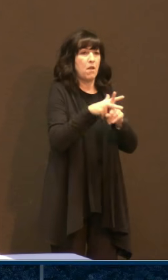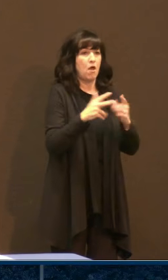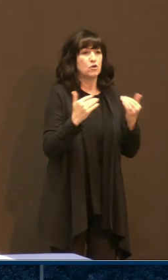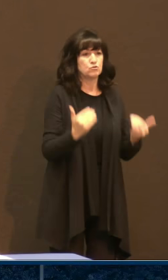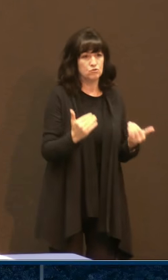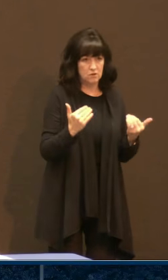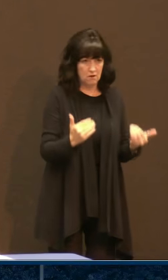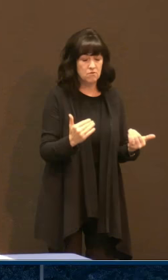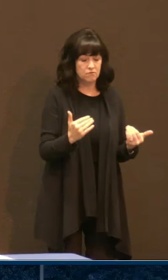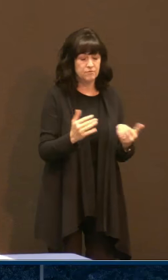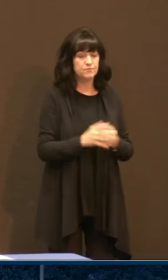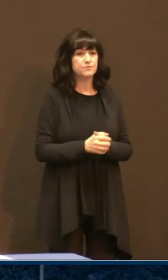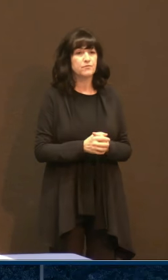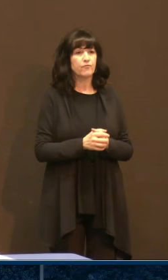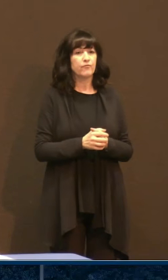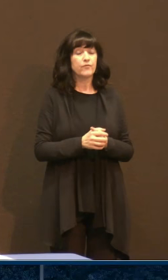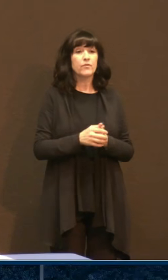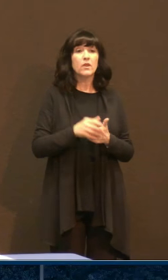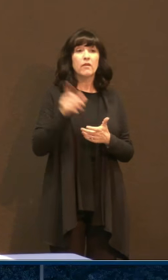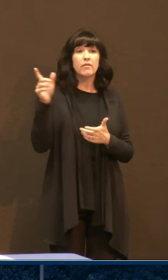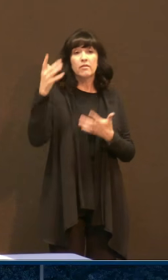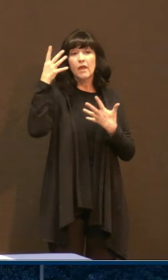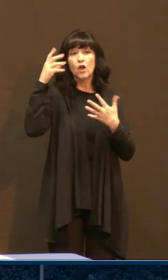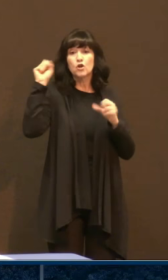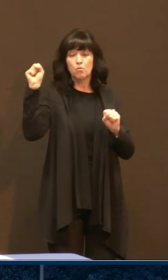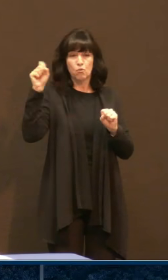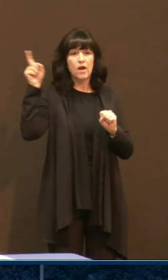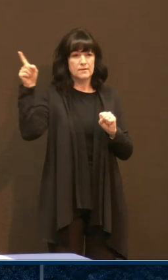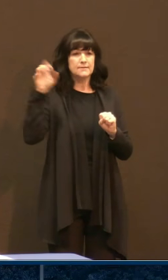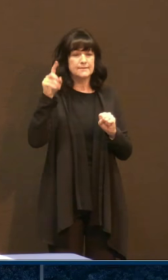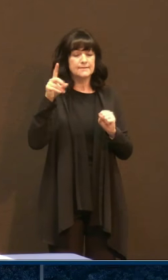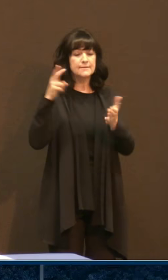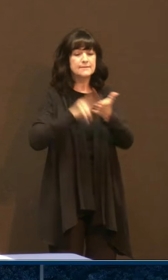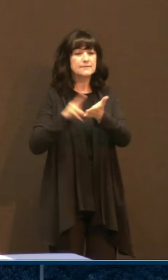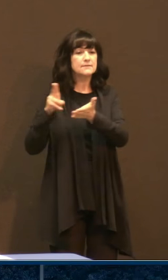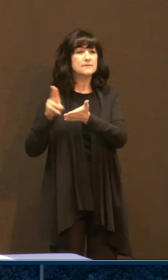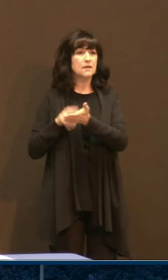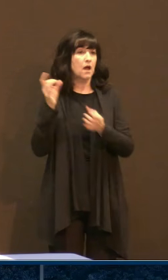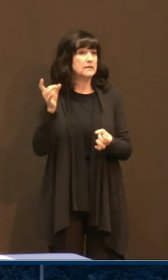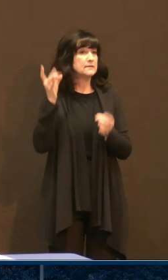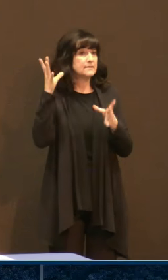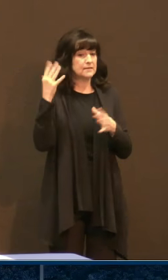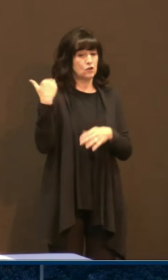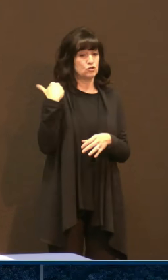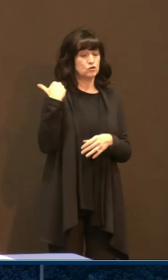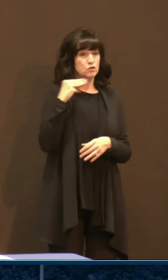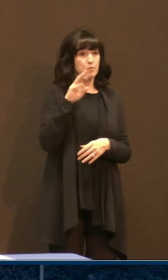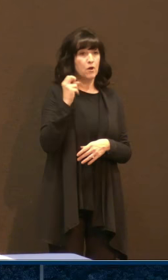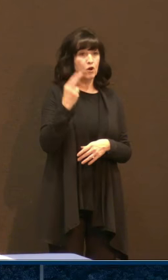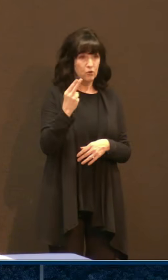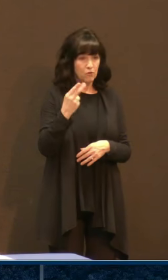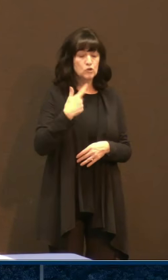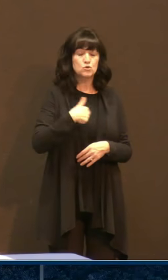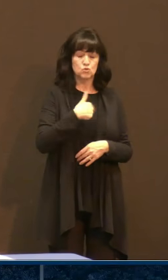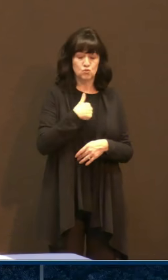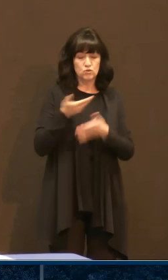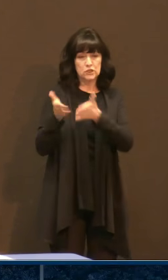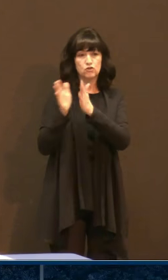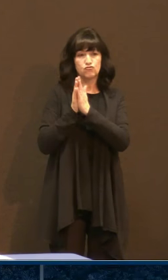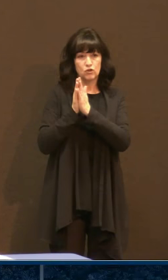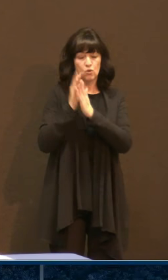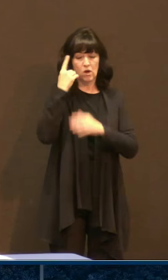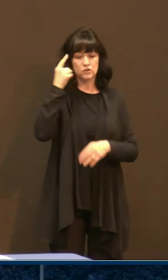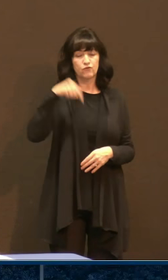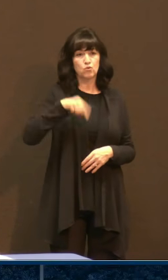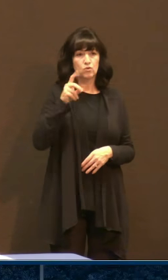the president assigned a disaster declaration for every state back in March. We then requested a major disaster declaration that will